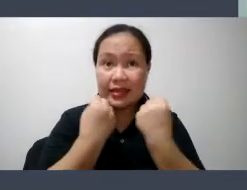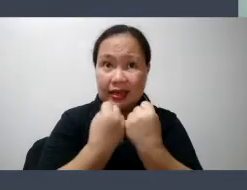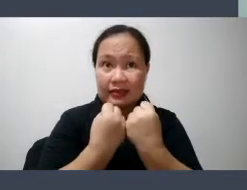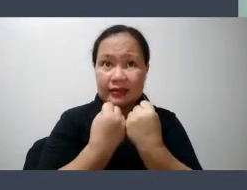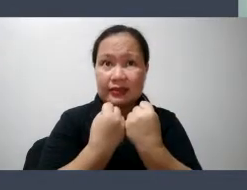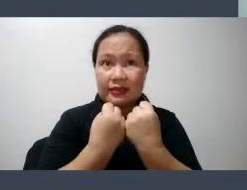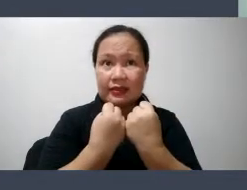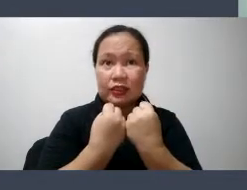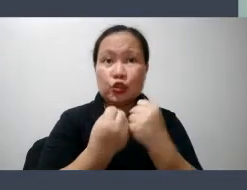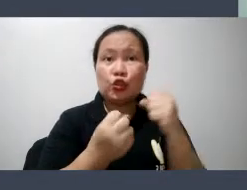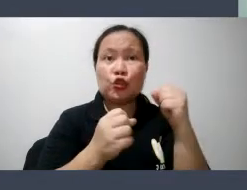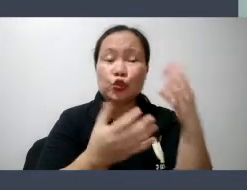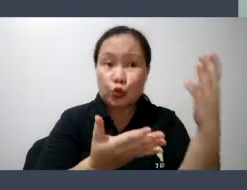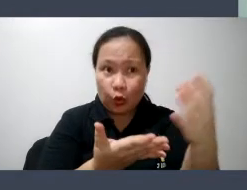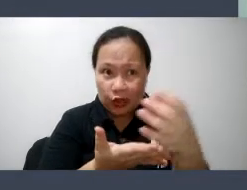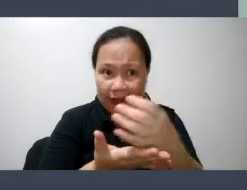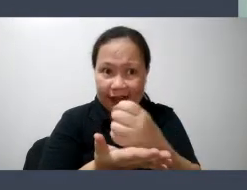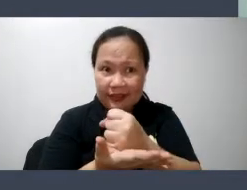here, you collect